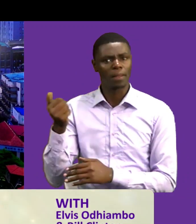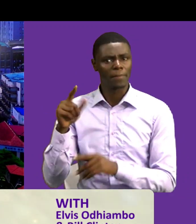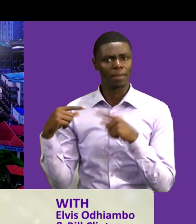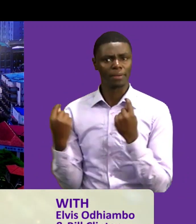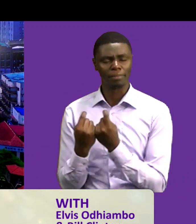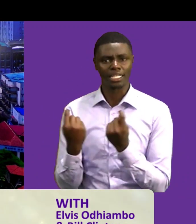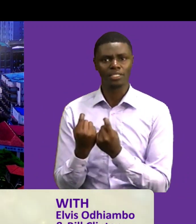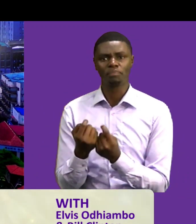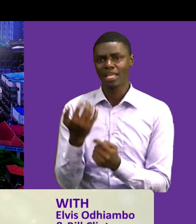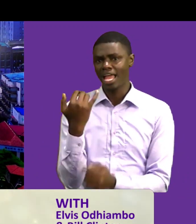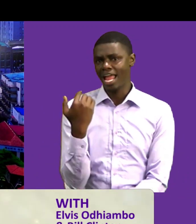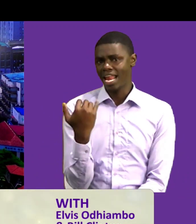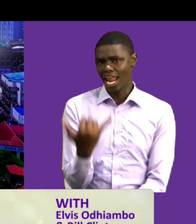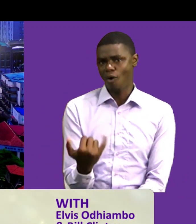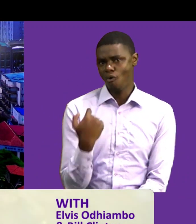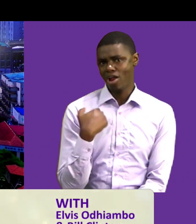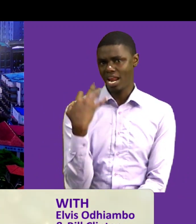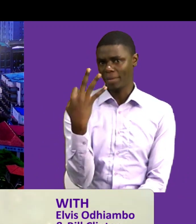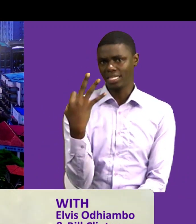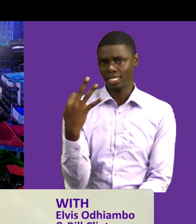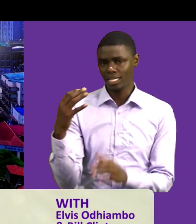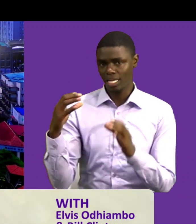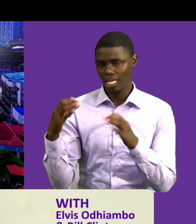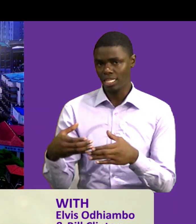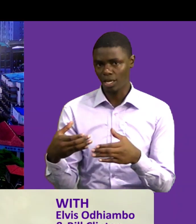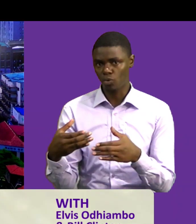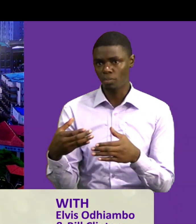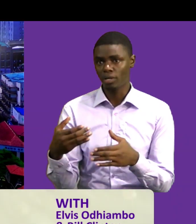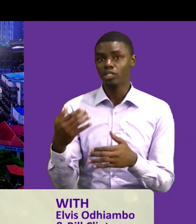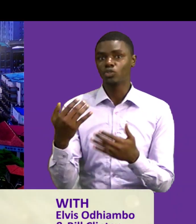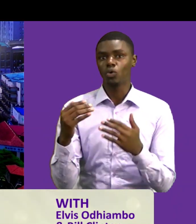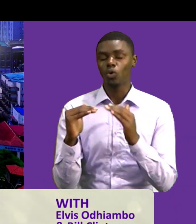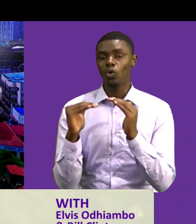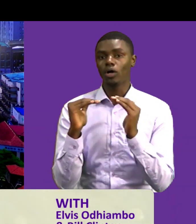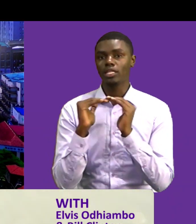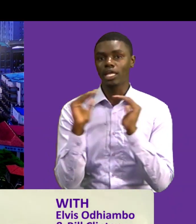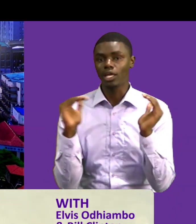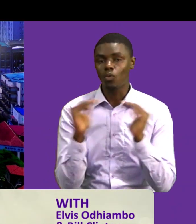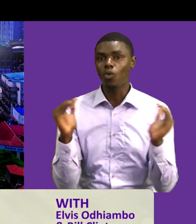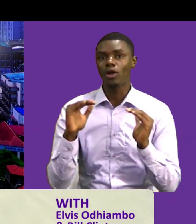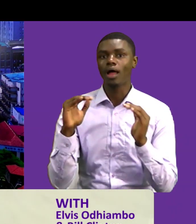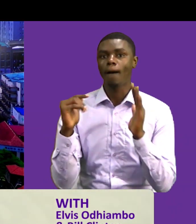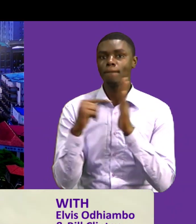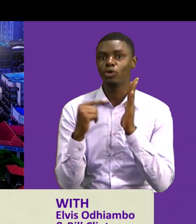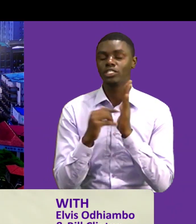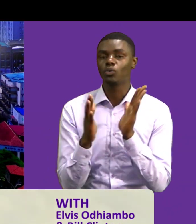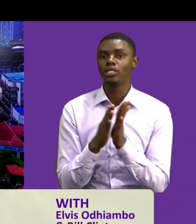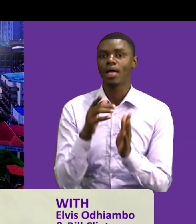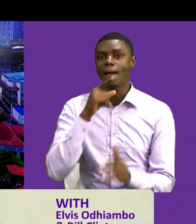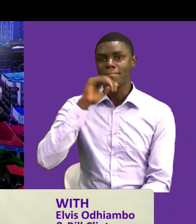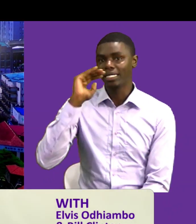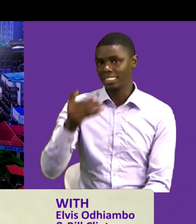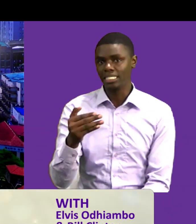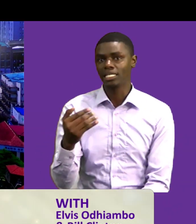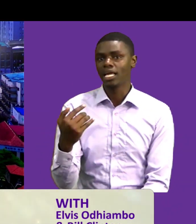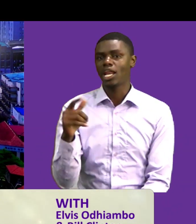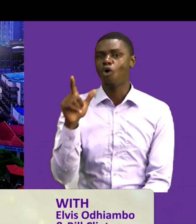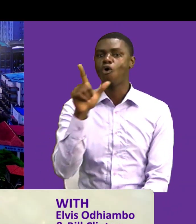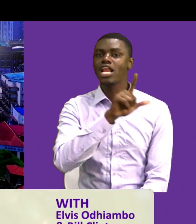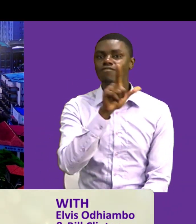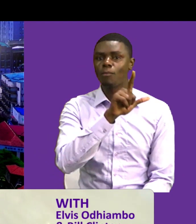now third in the group. They are tying points with Manchester City, who are the second in the group.